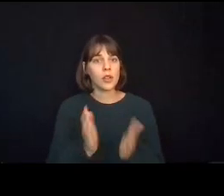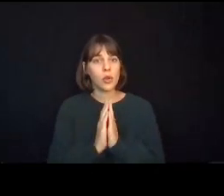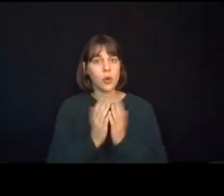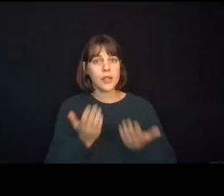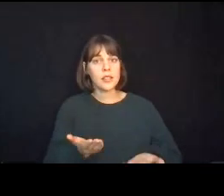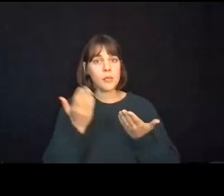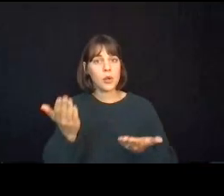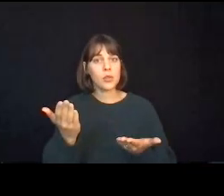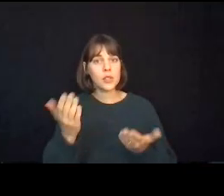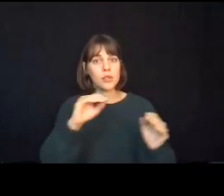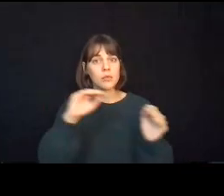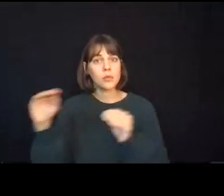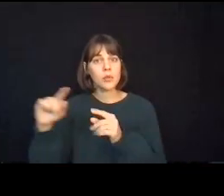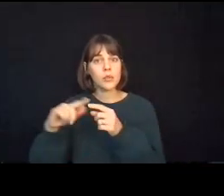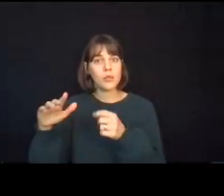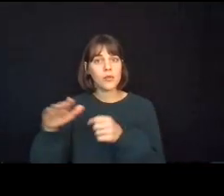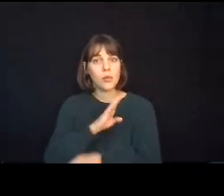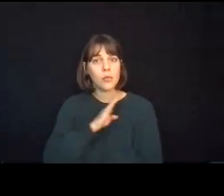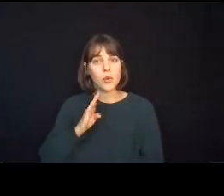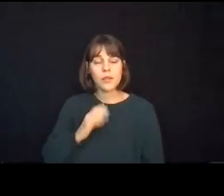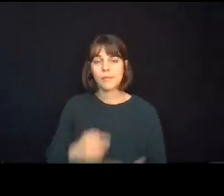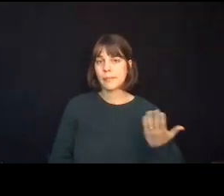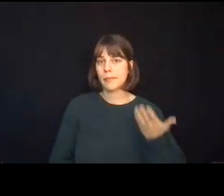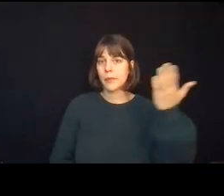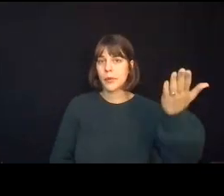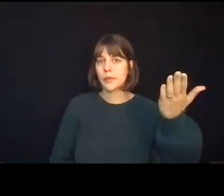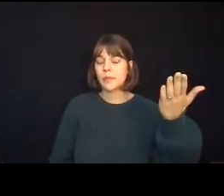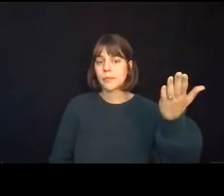the bid to the board. So moved.